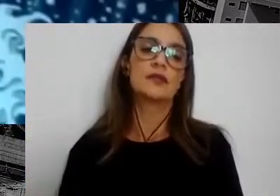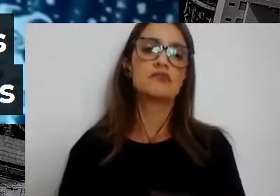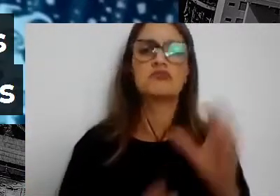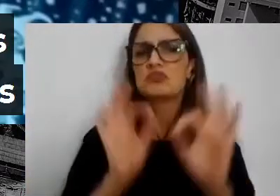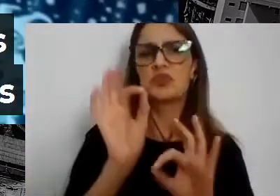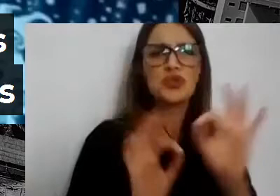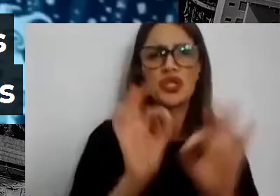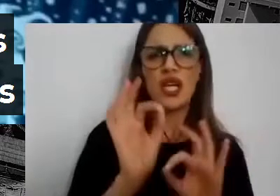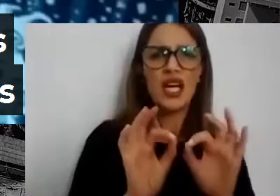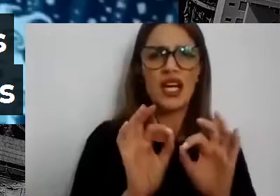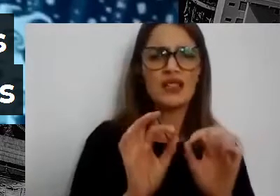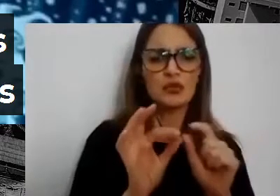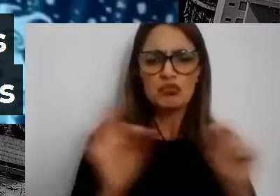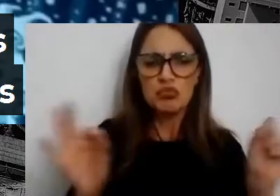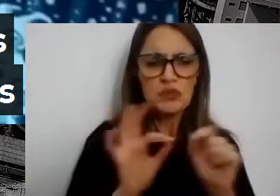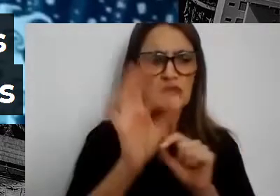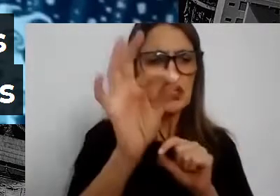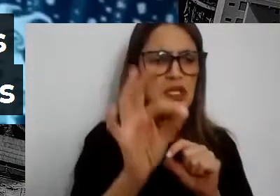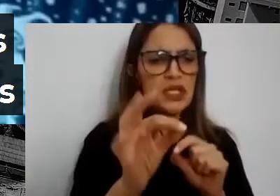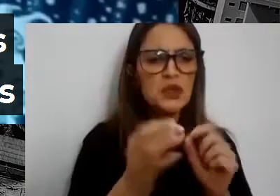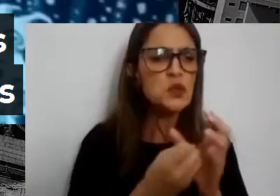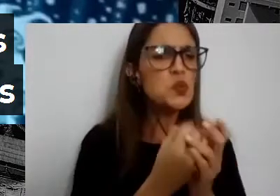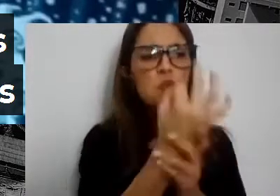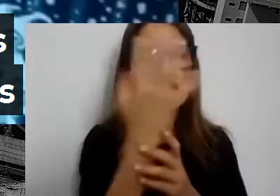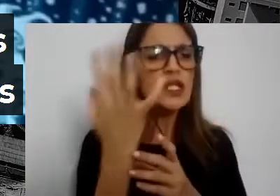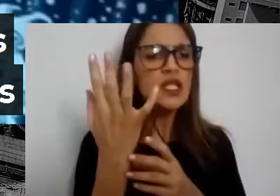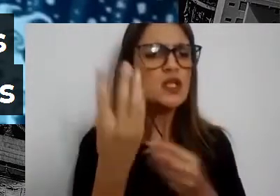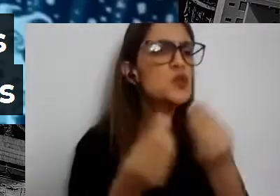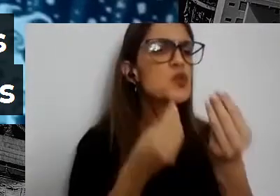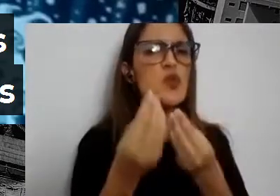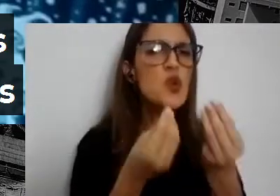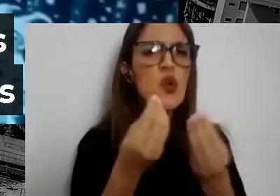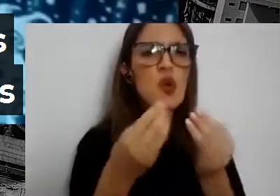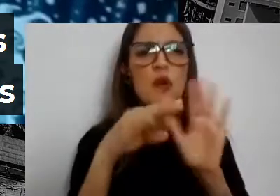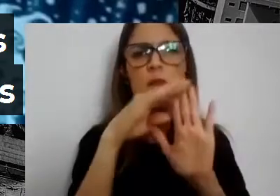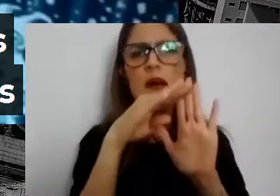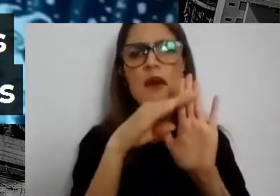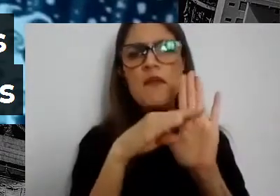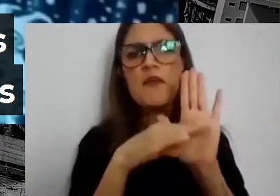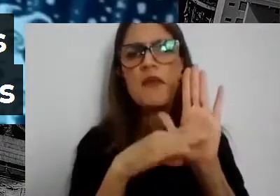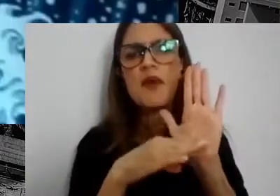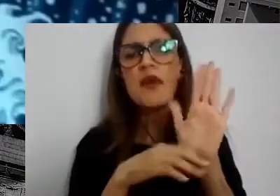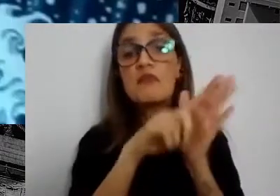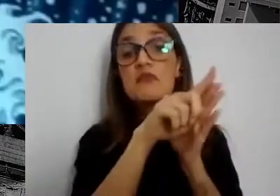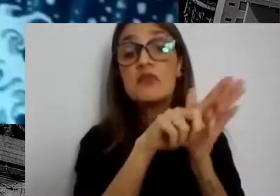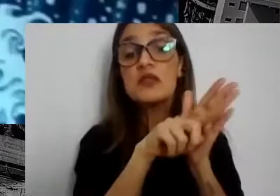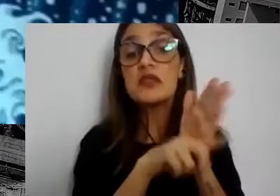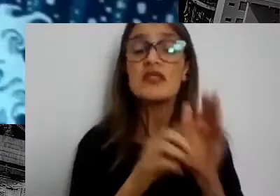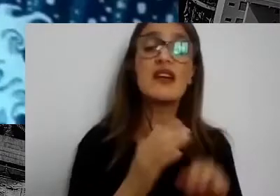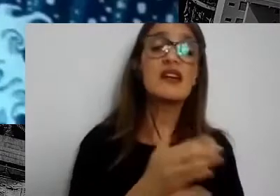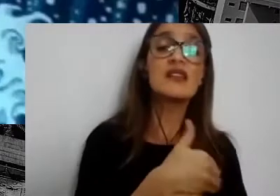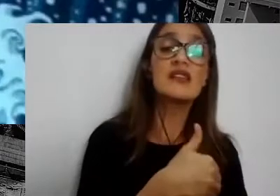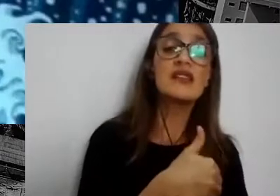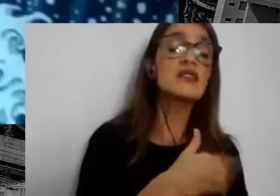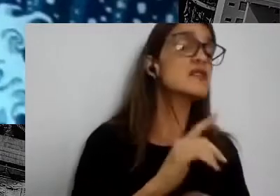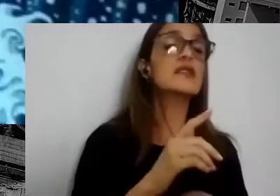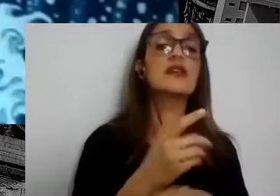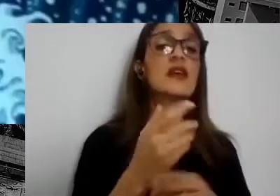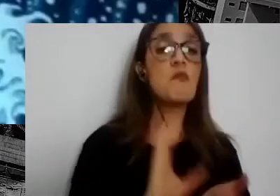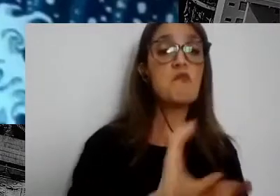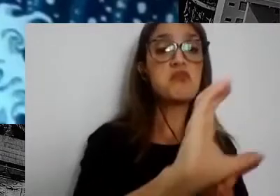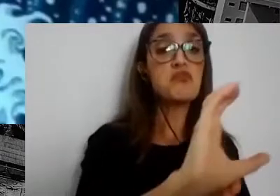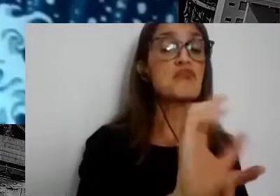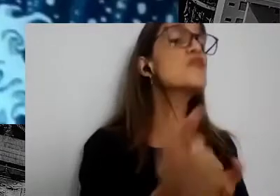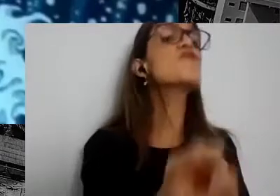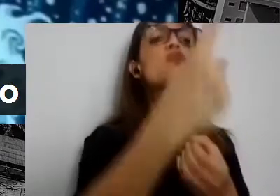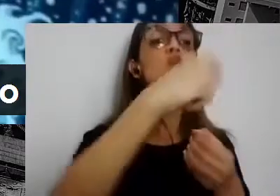quantifiable benefits for each of those organizations will be the prerequisite for those agencies or entities to put money on the